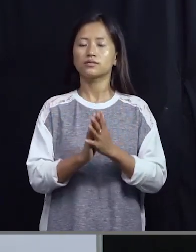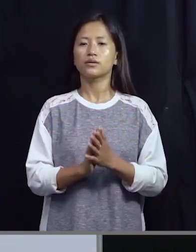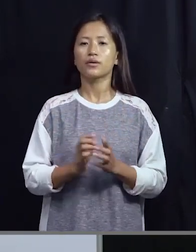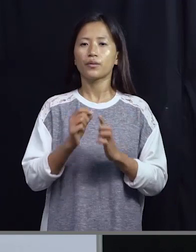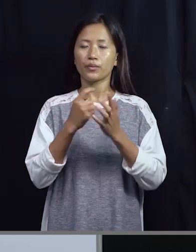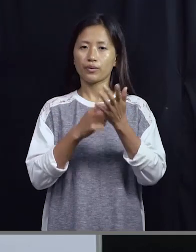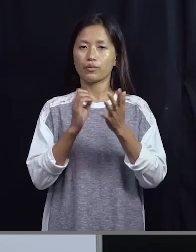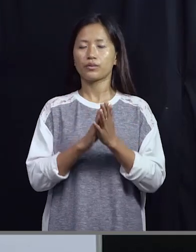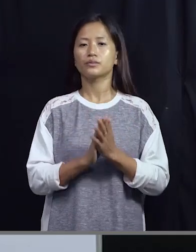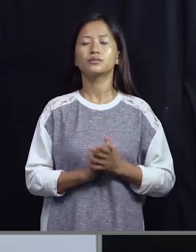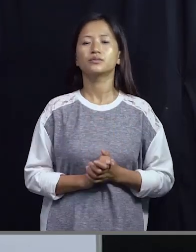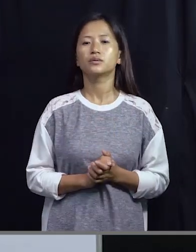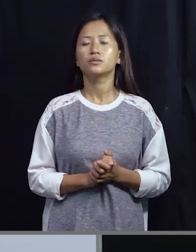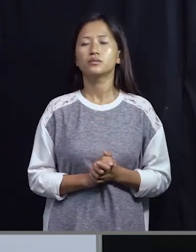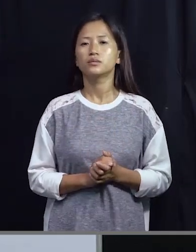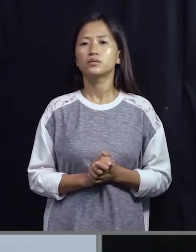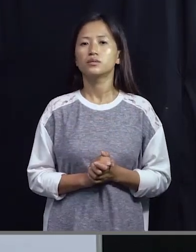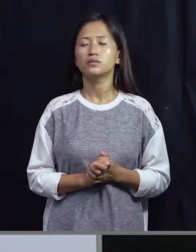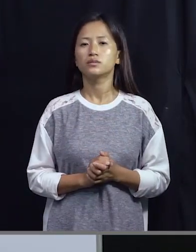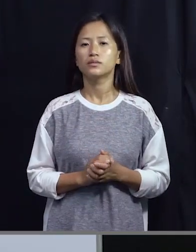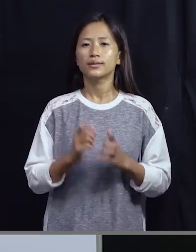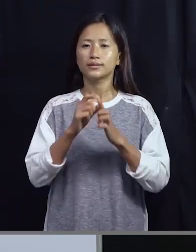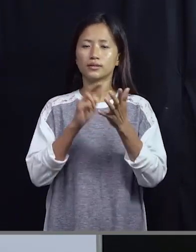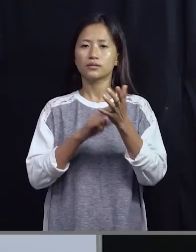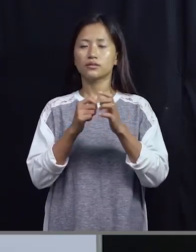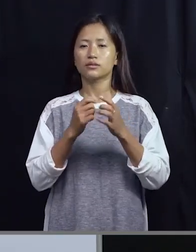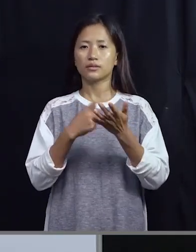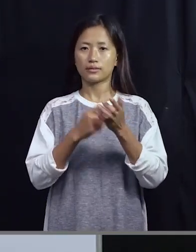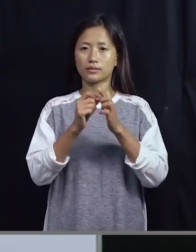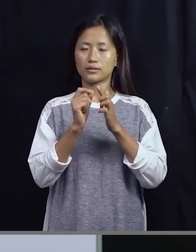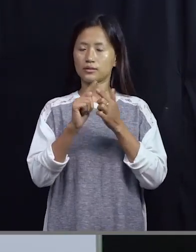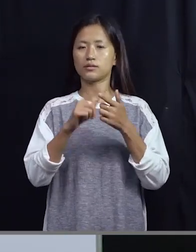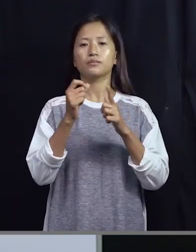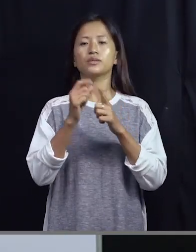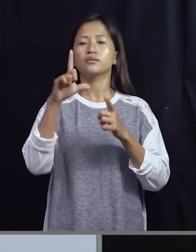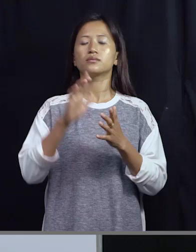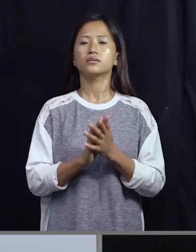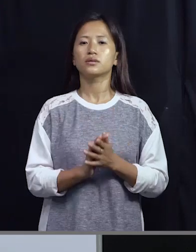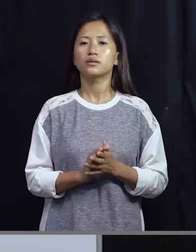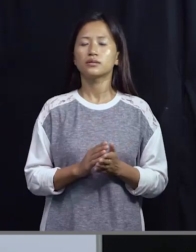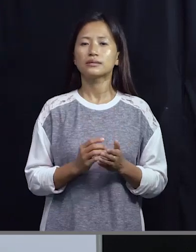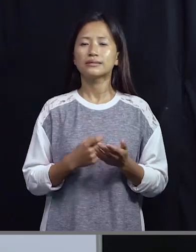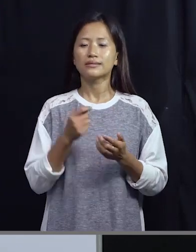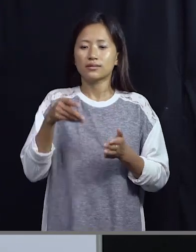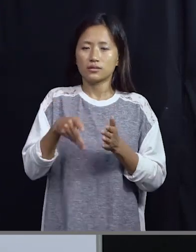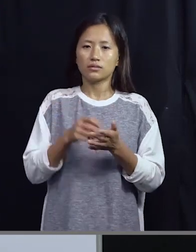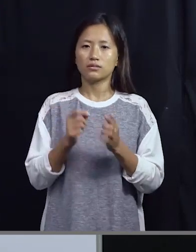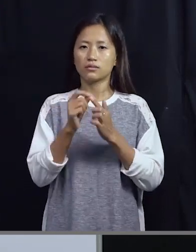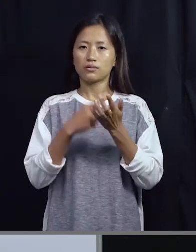and eukaryotics, and this DNA replication, the specialty with this is that it replicates